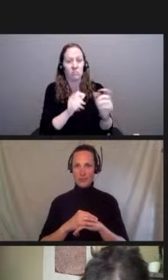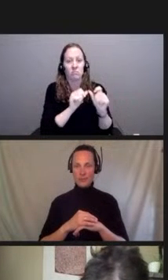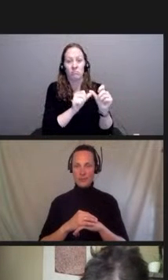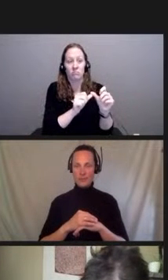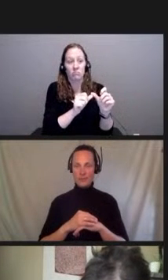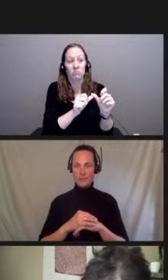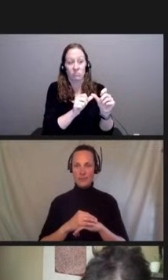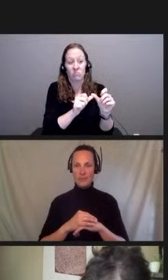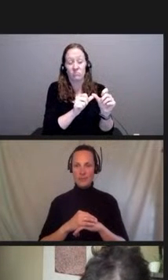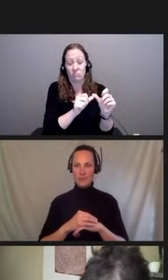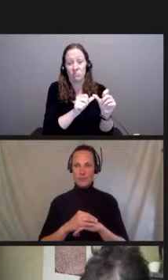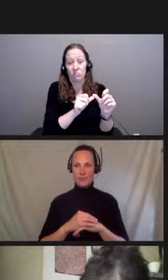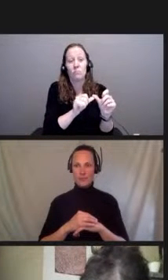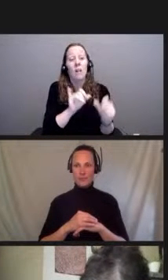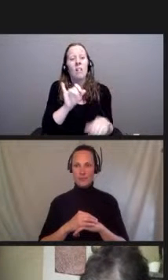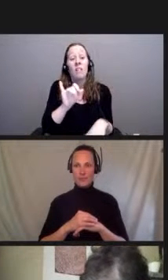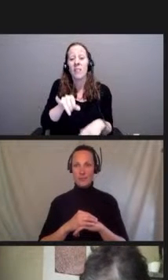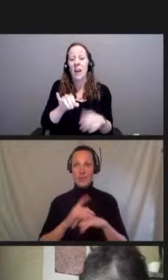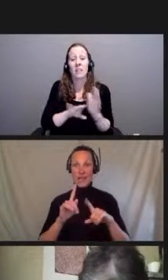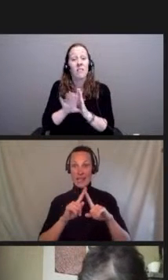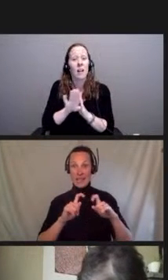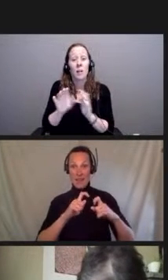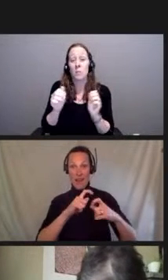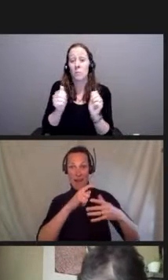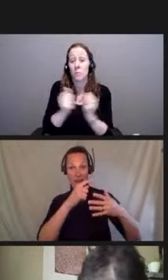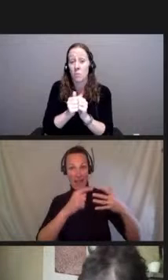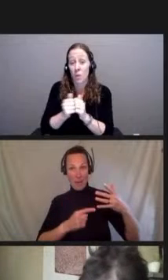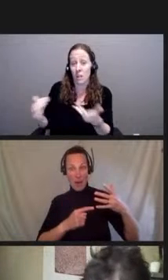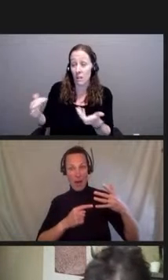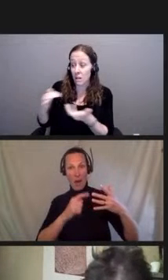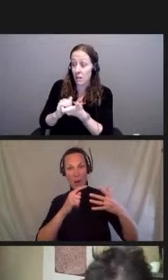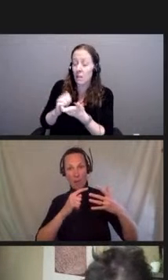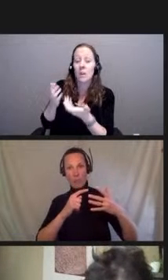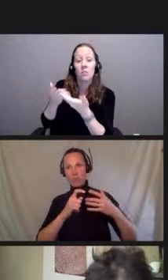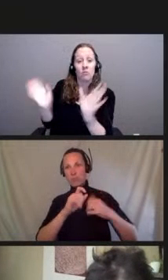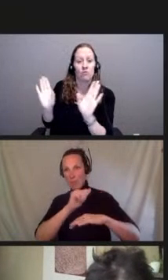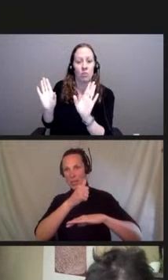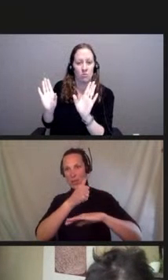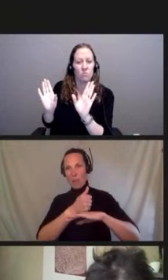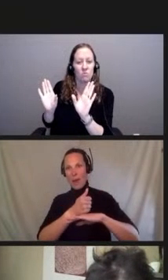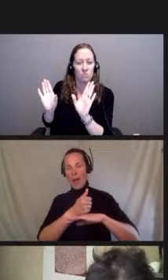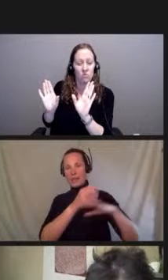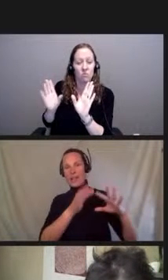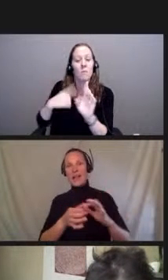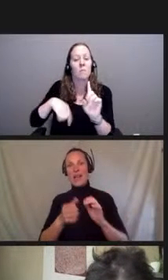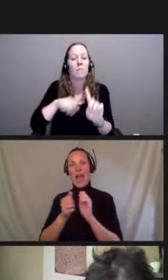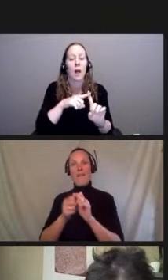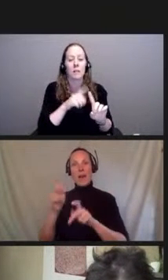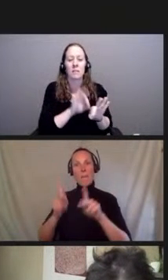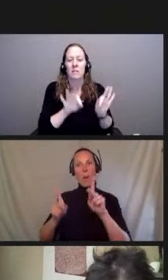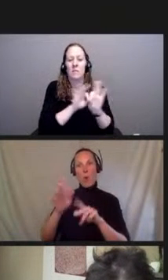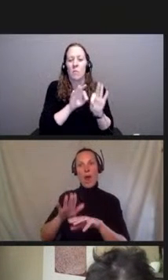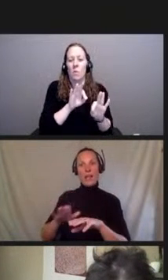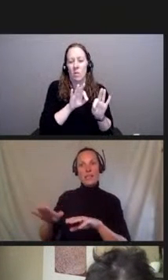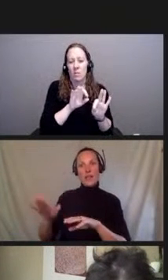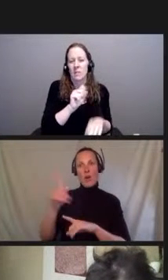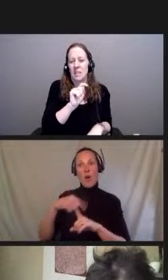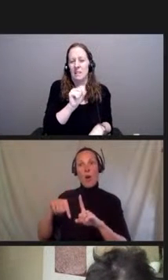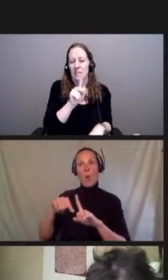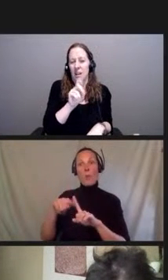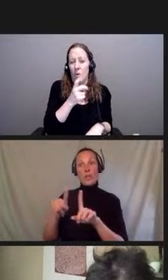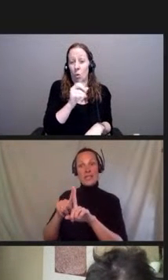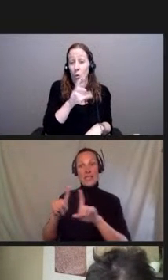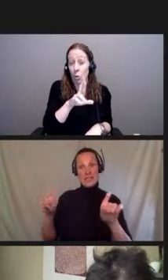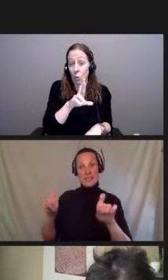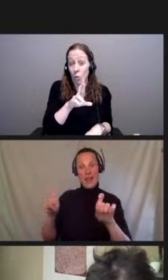the waste plan were developed in collaboration both with the general public and also a number of key stakeholders, including